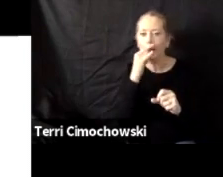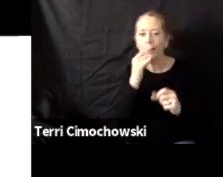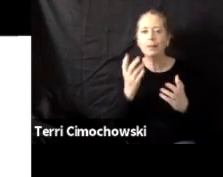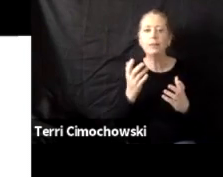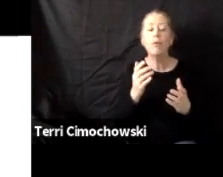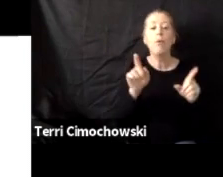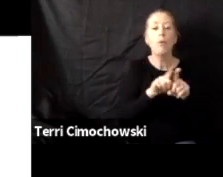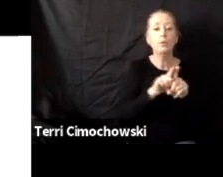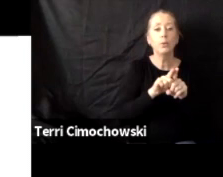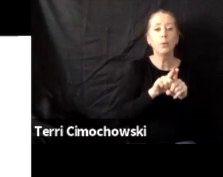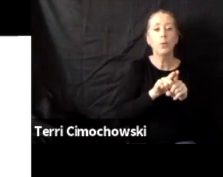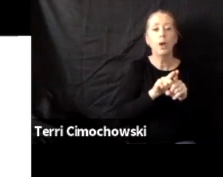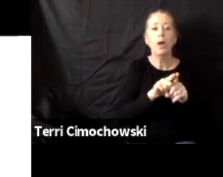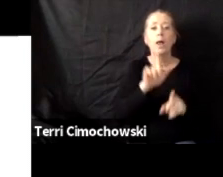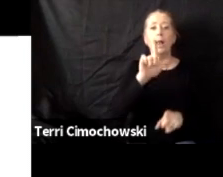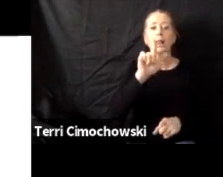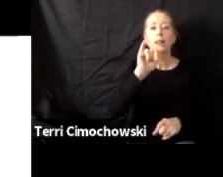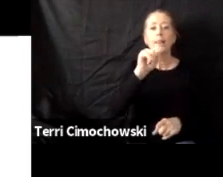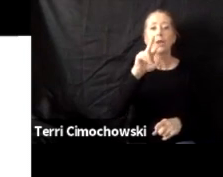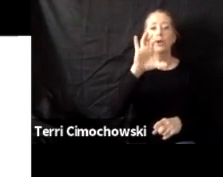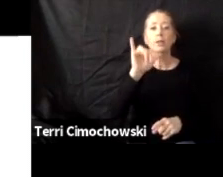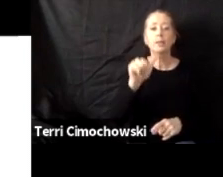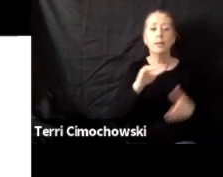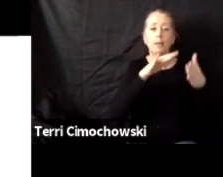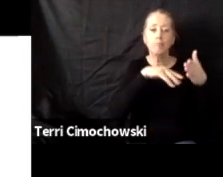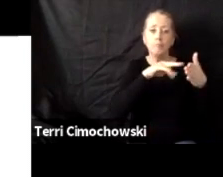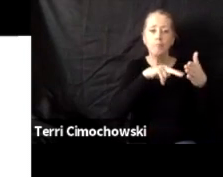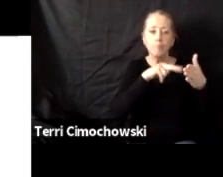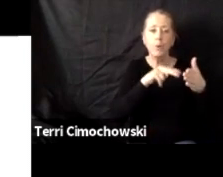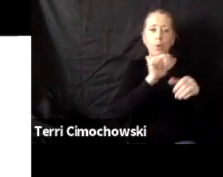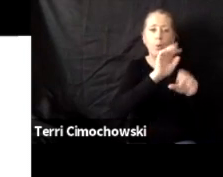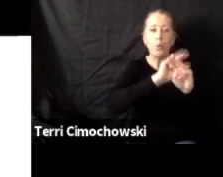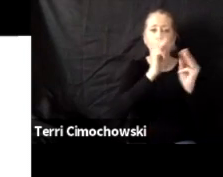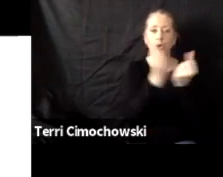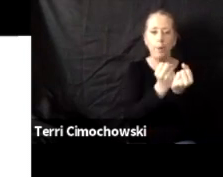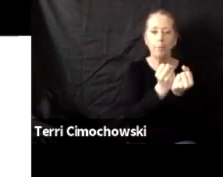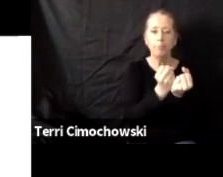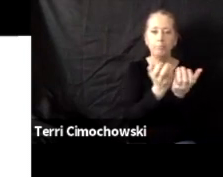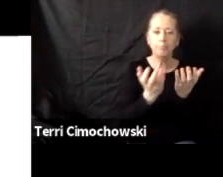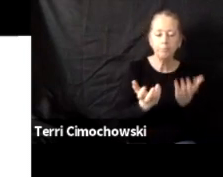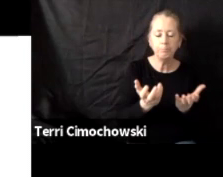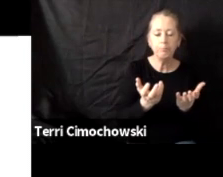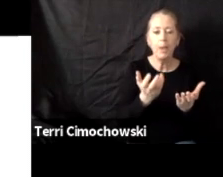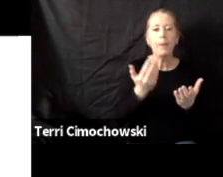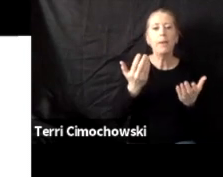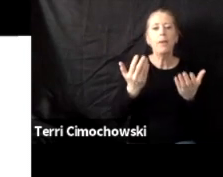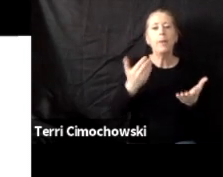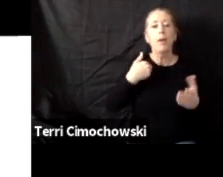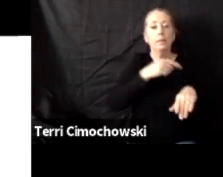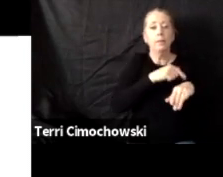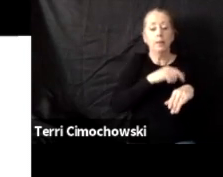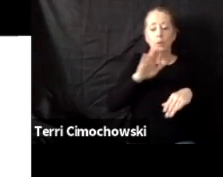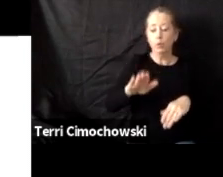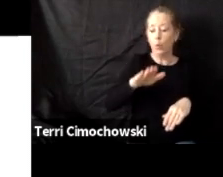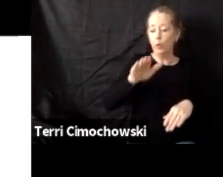a literacy workshop time and a math workshop. And so in here, there might be times where your